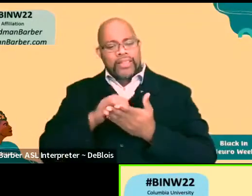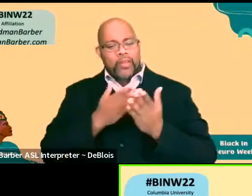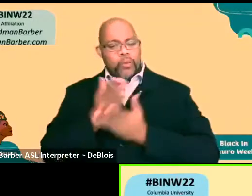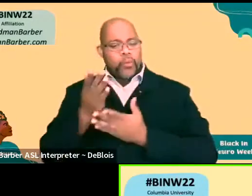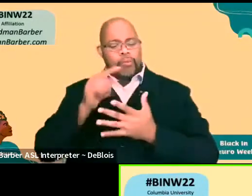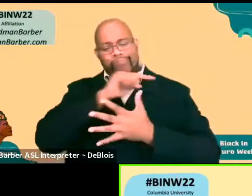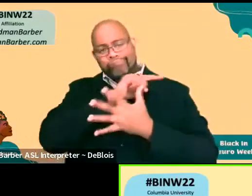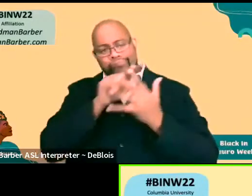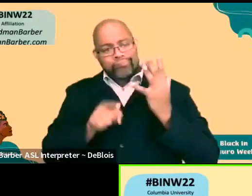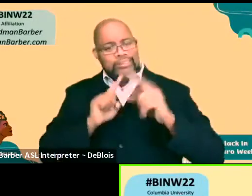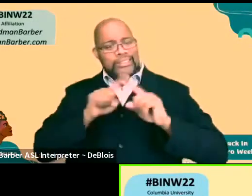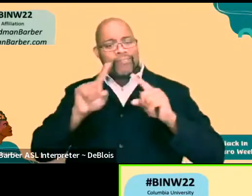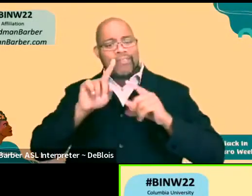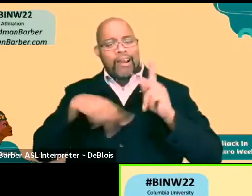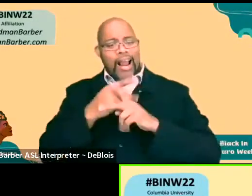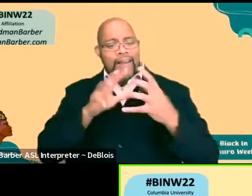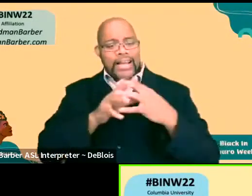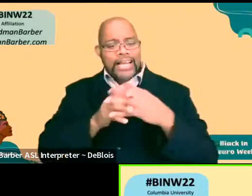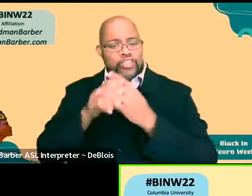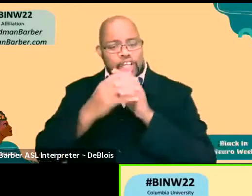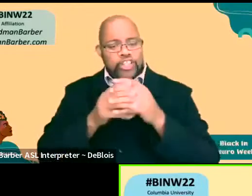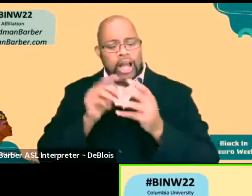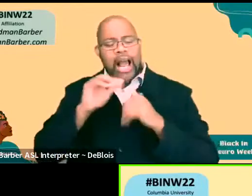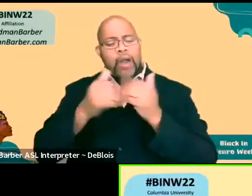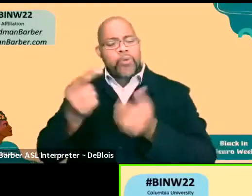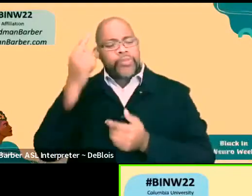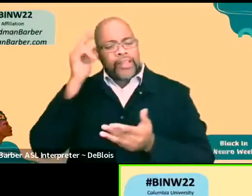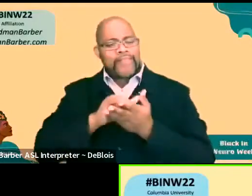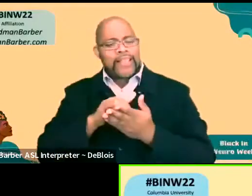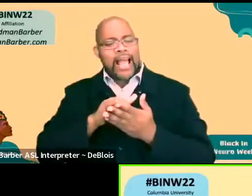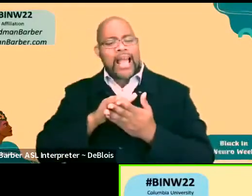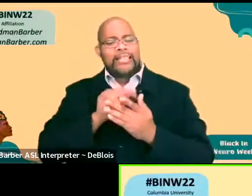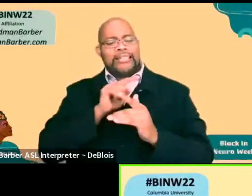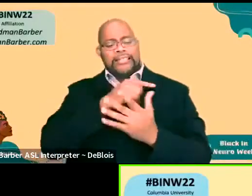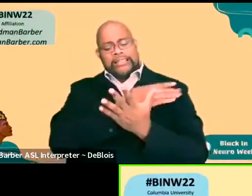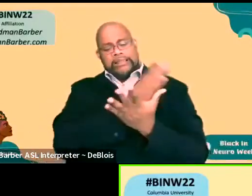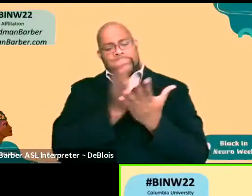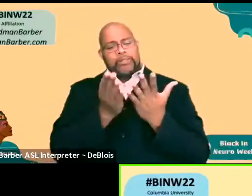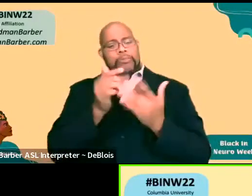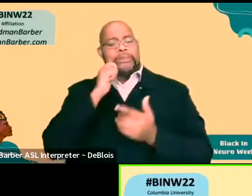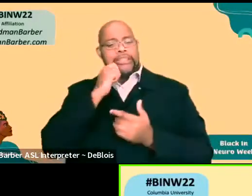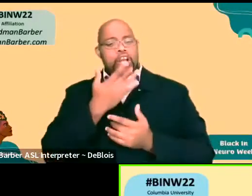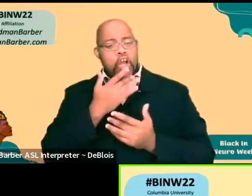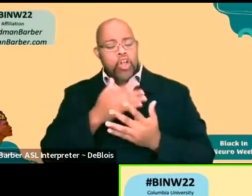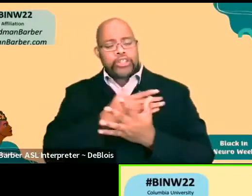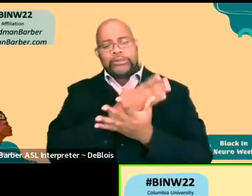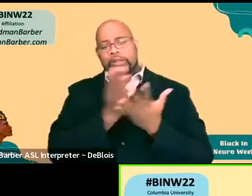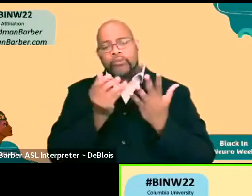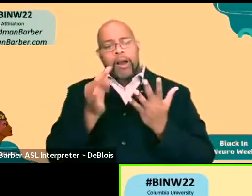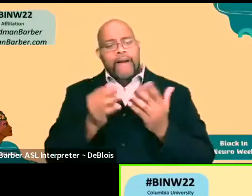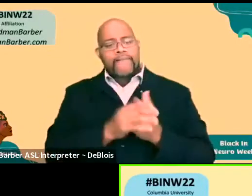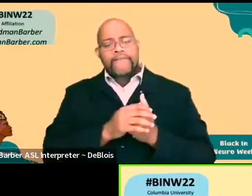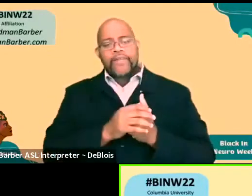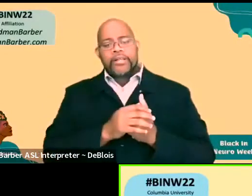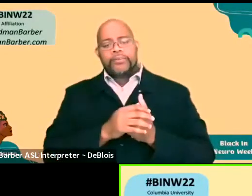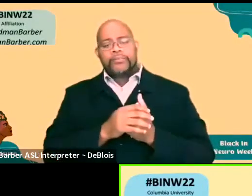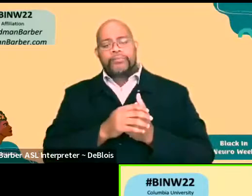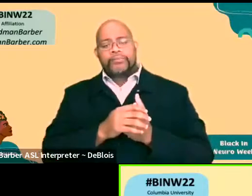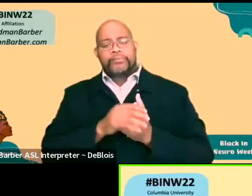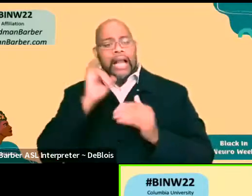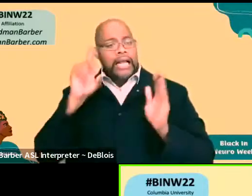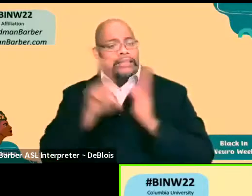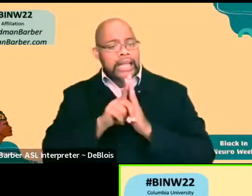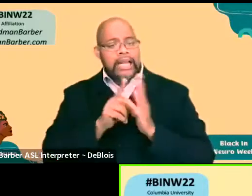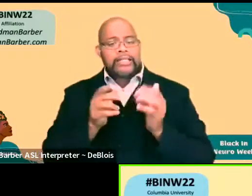all these types of intersectionalities, how much do you think of these spectrums of skin color, spectrums of identities